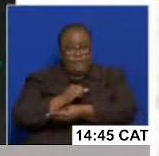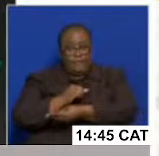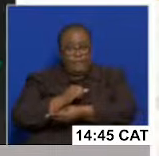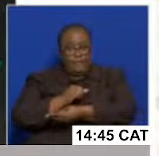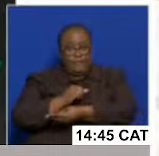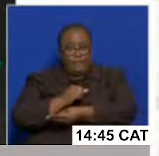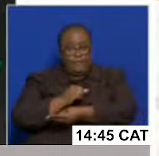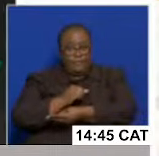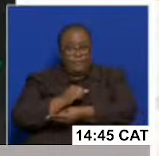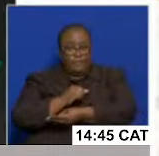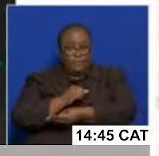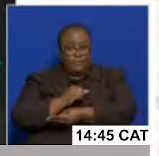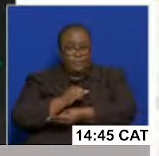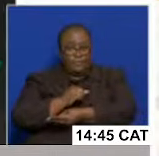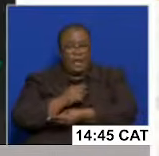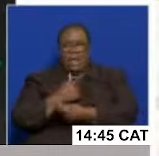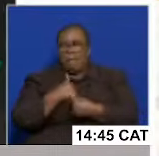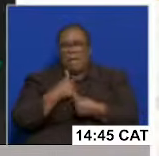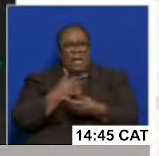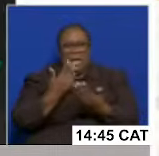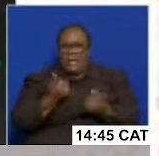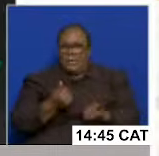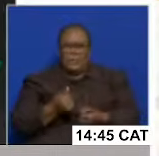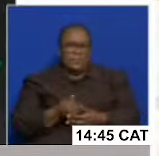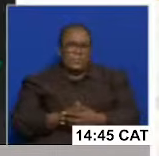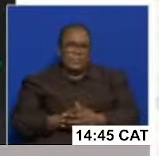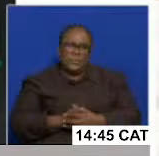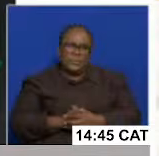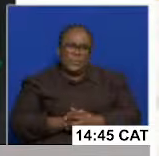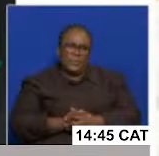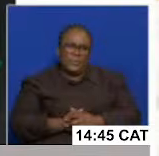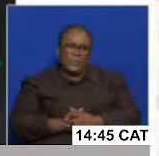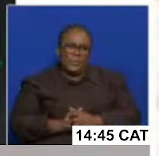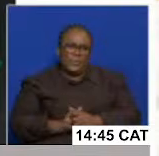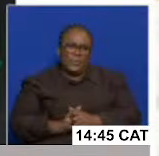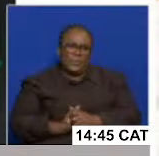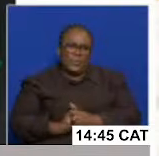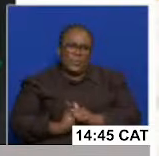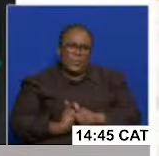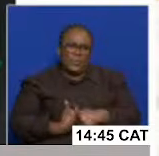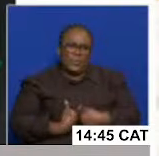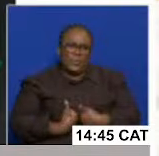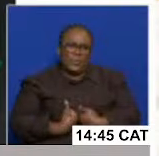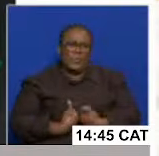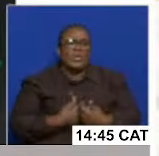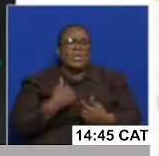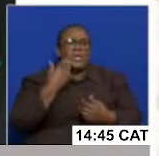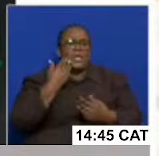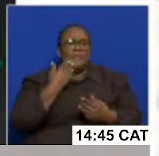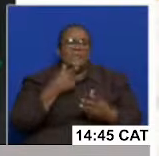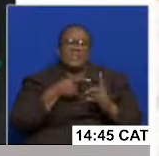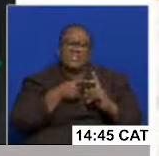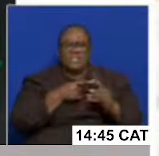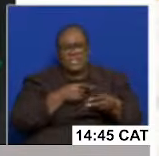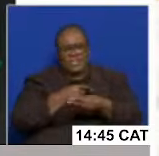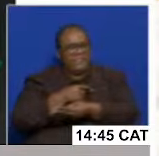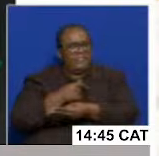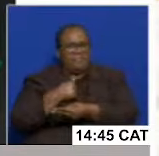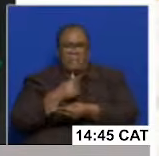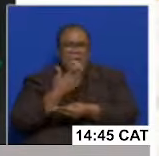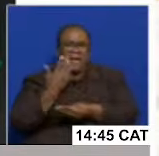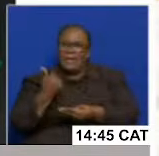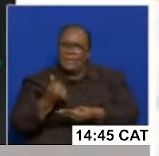I don't know if Officer Keisha, she gave the number to